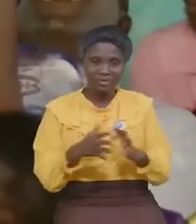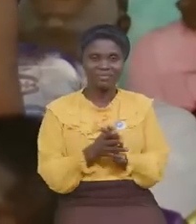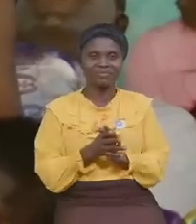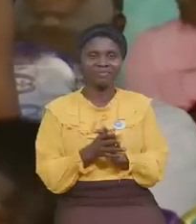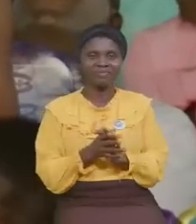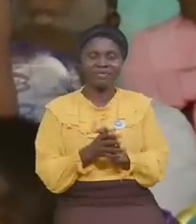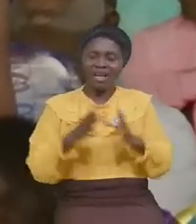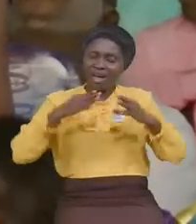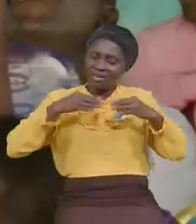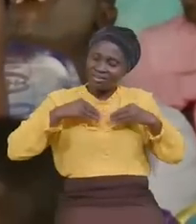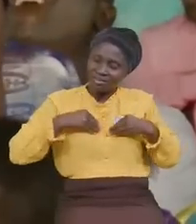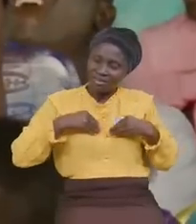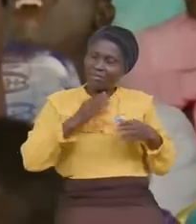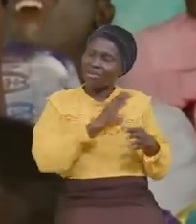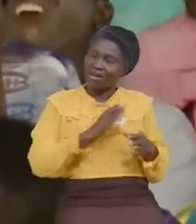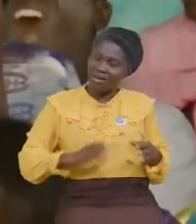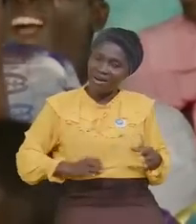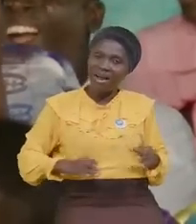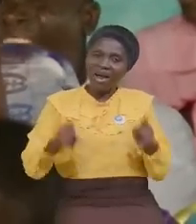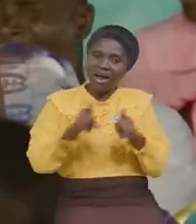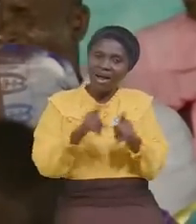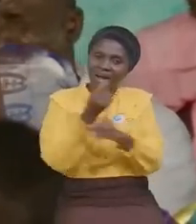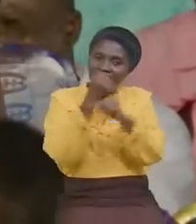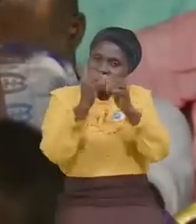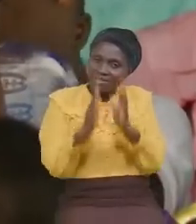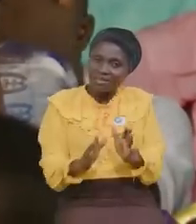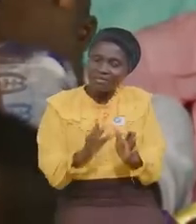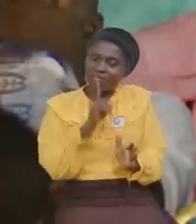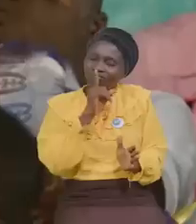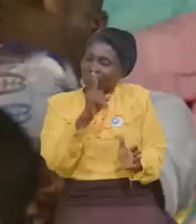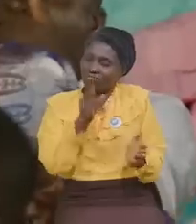You receive Christ, our Savior, sincerely.